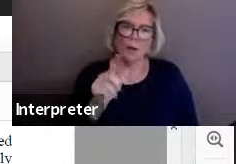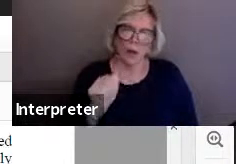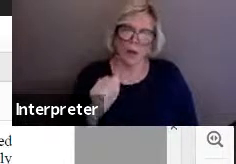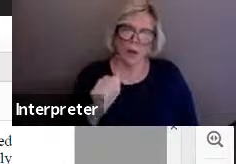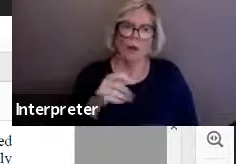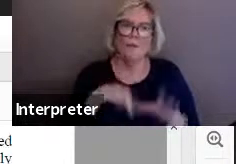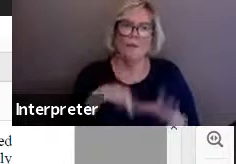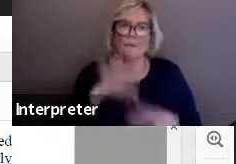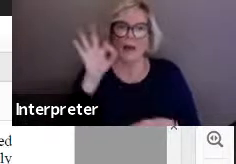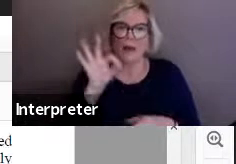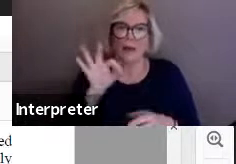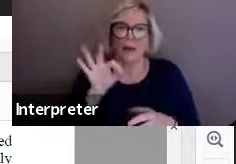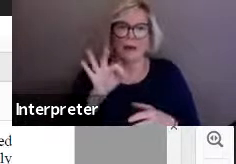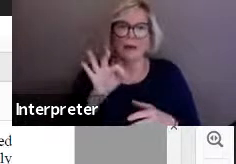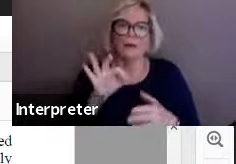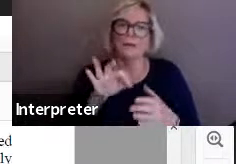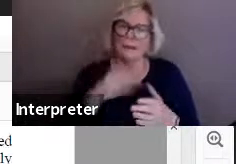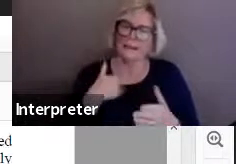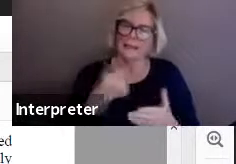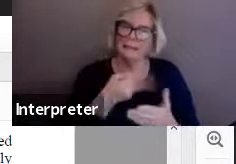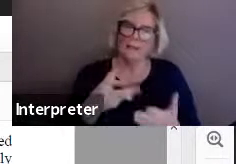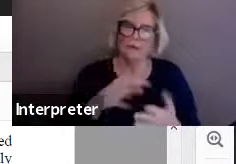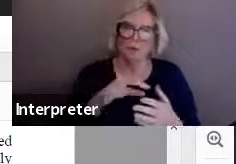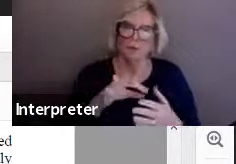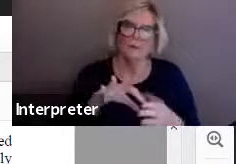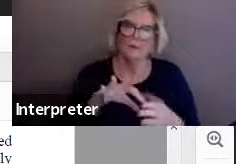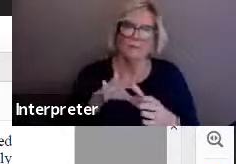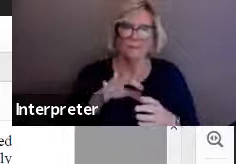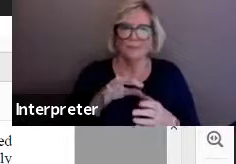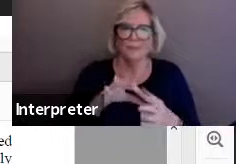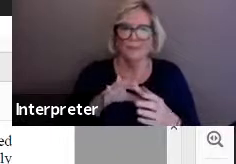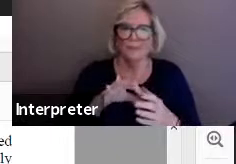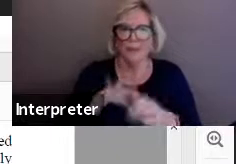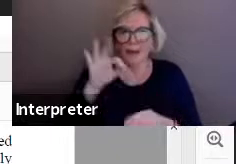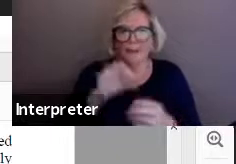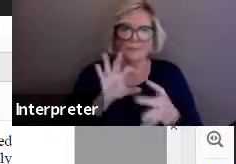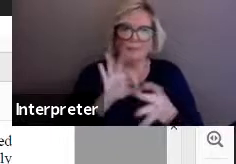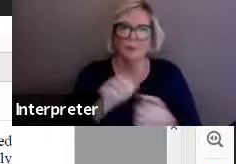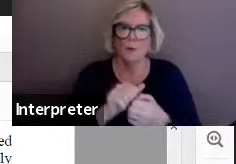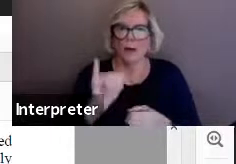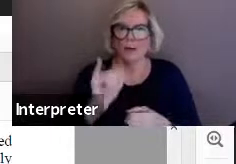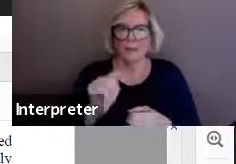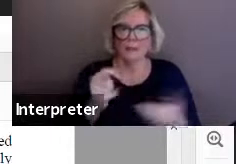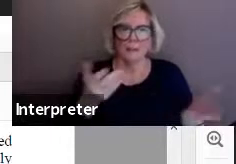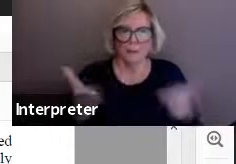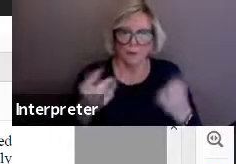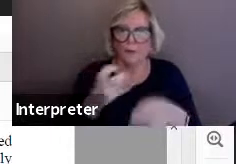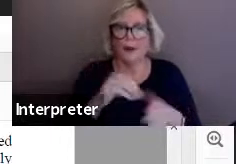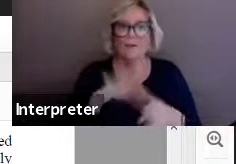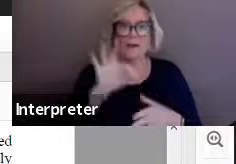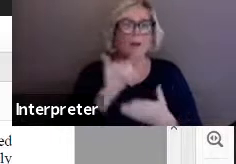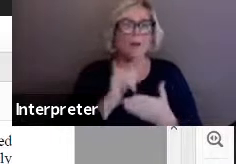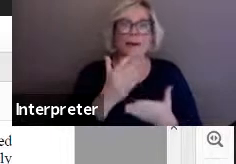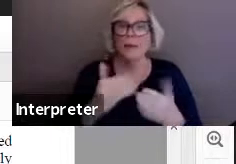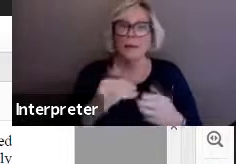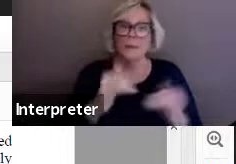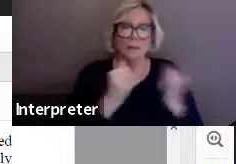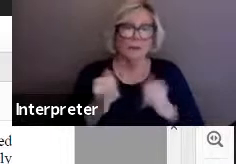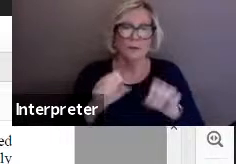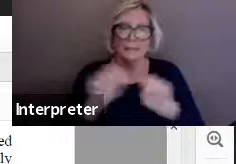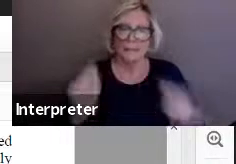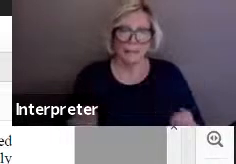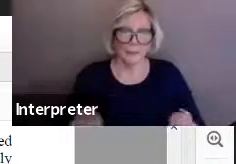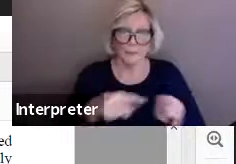also found had several findings with regards particularly to IT services. They found that some individual systems